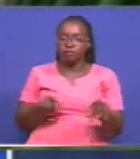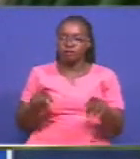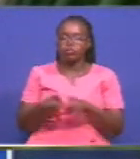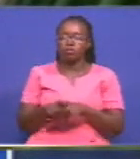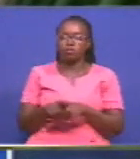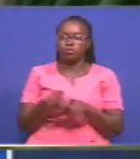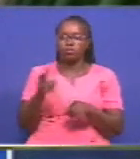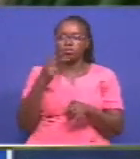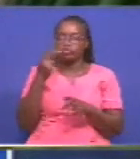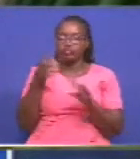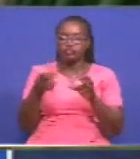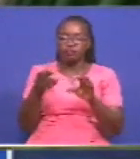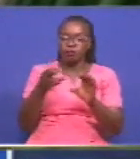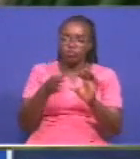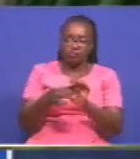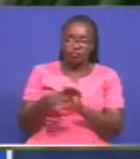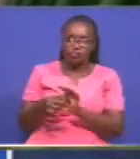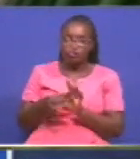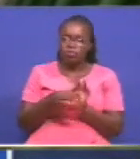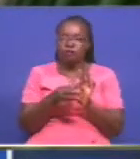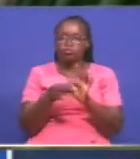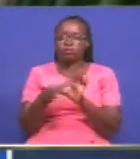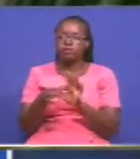ambao wanashirikiana